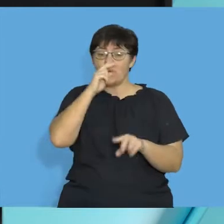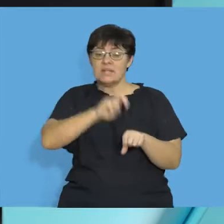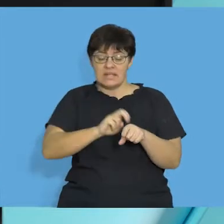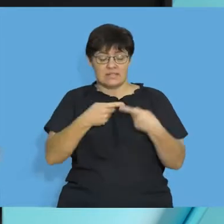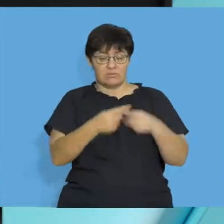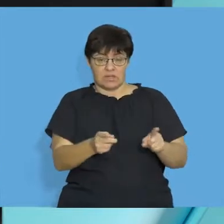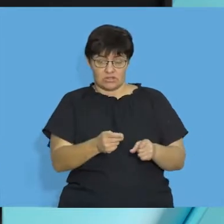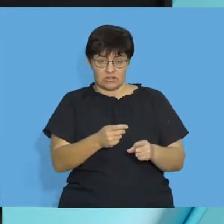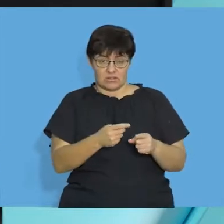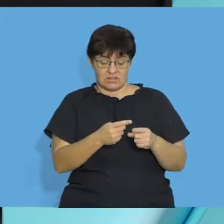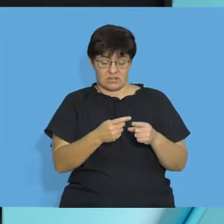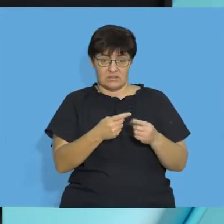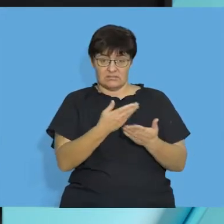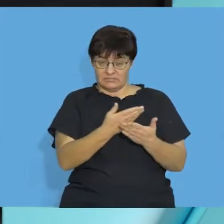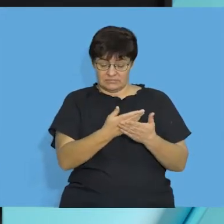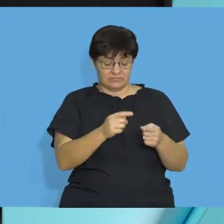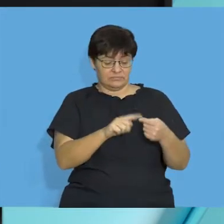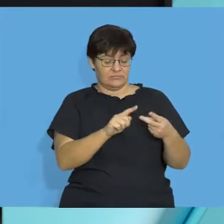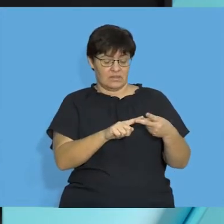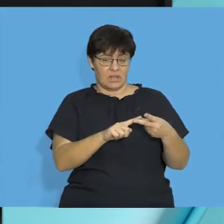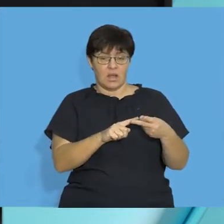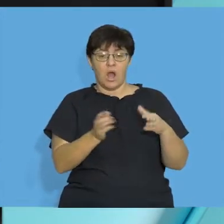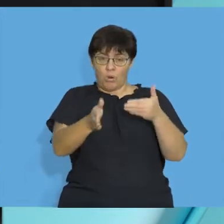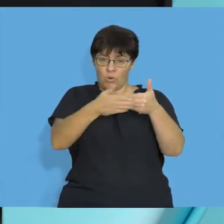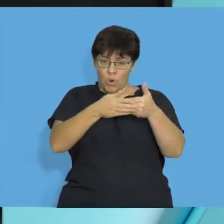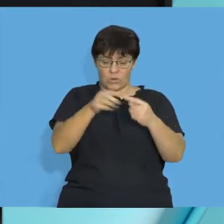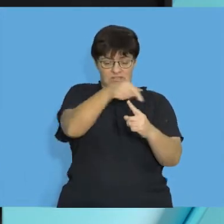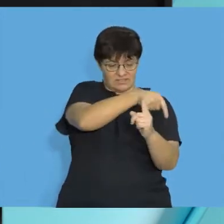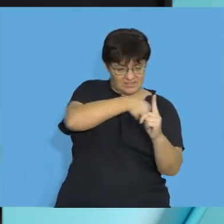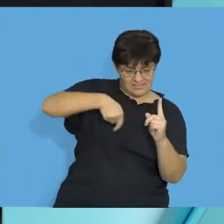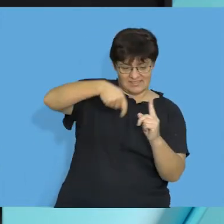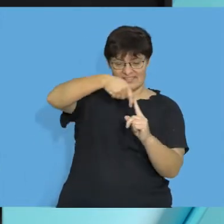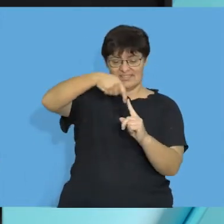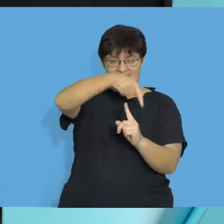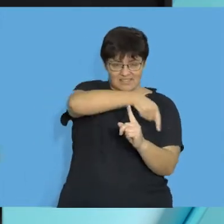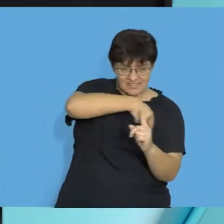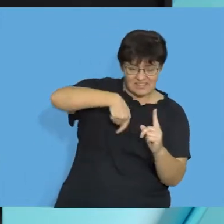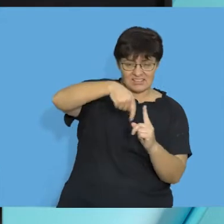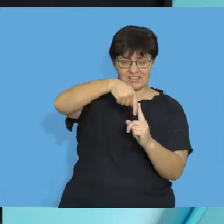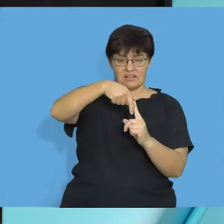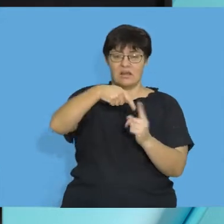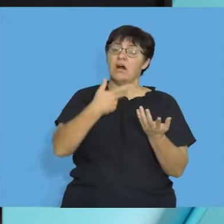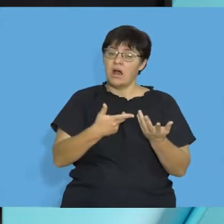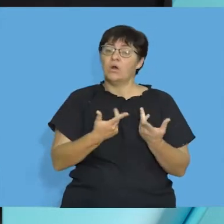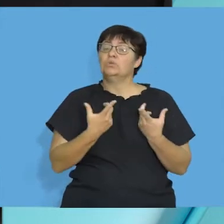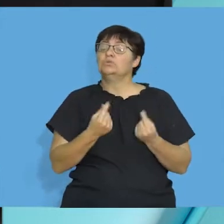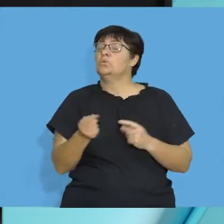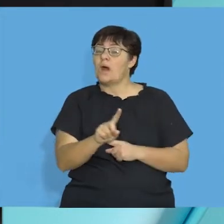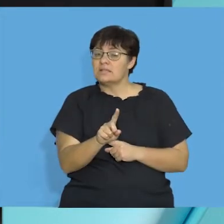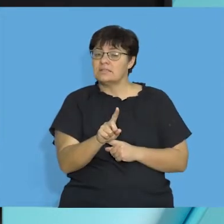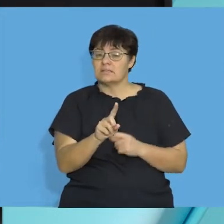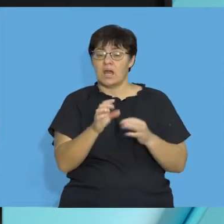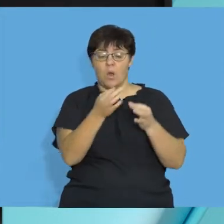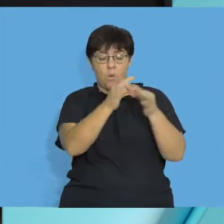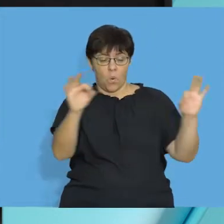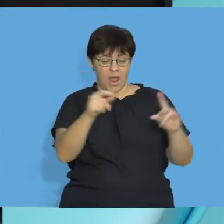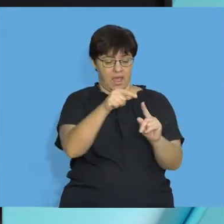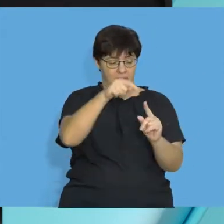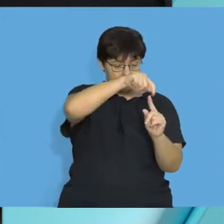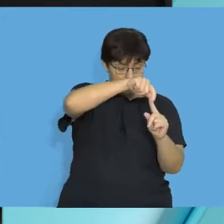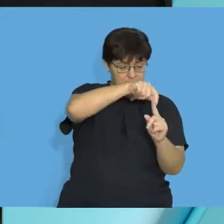a complete circuit that is closed, and we need that closed circuit to be made by conducting wires. So those